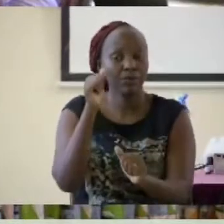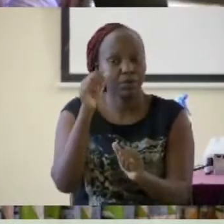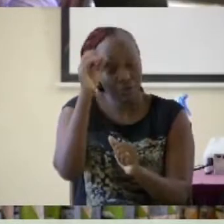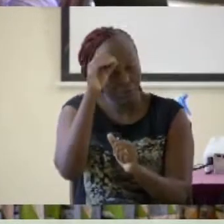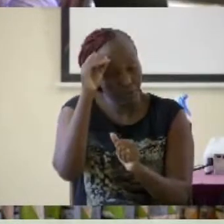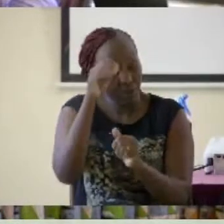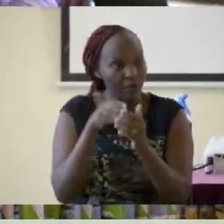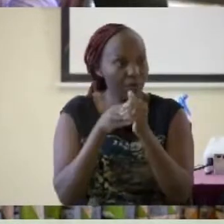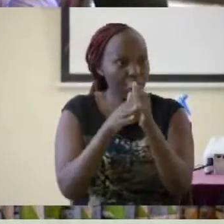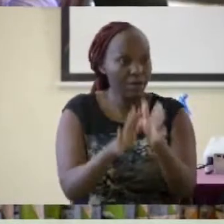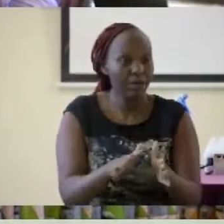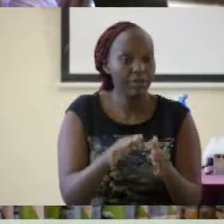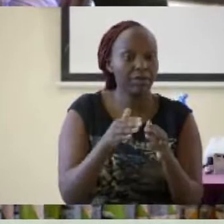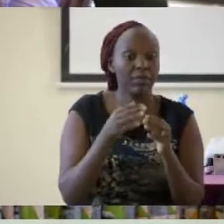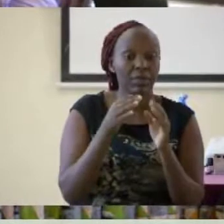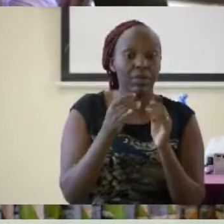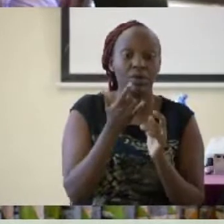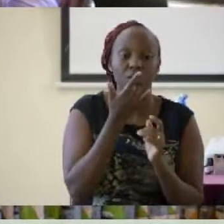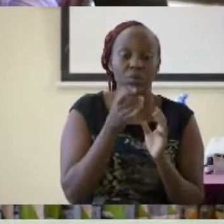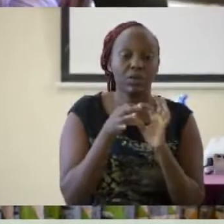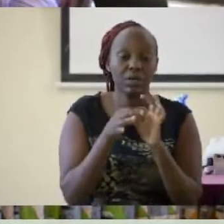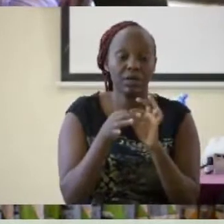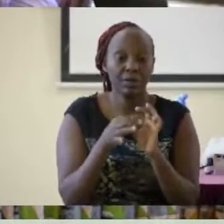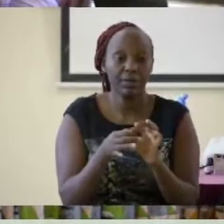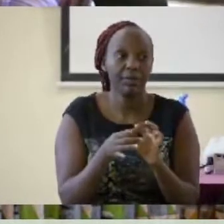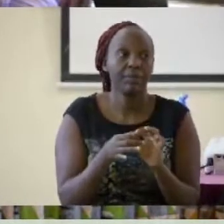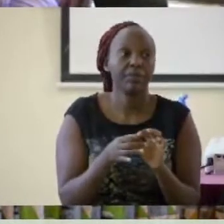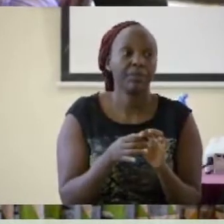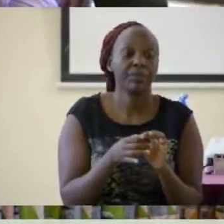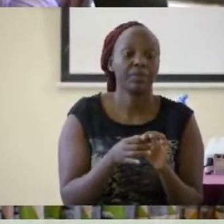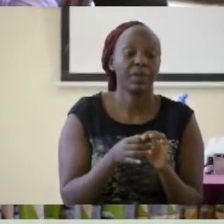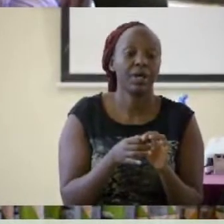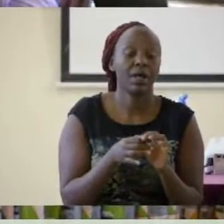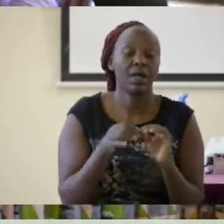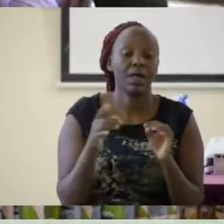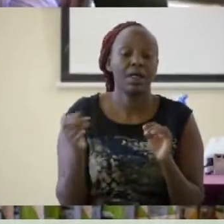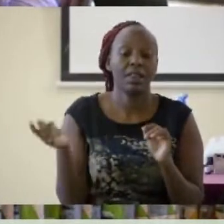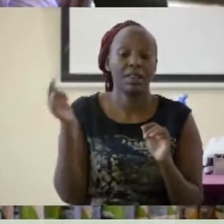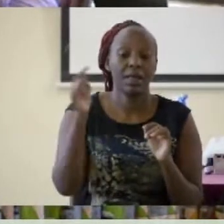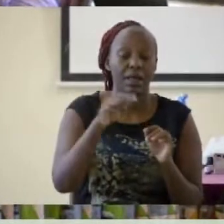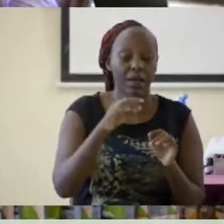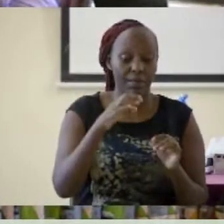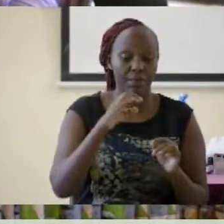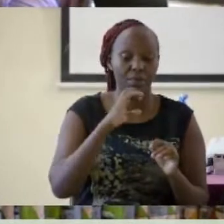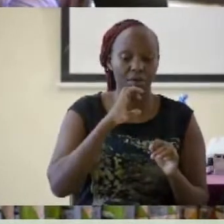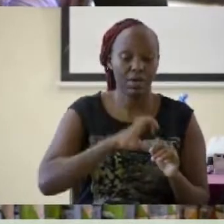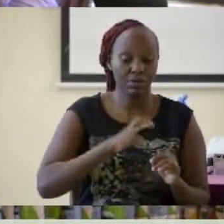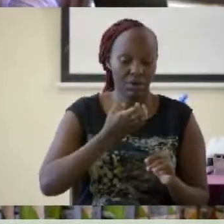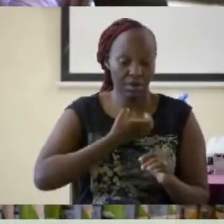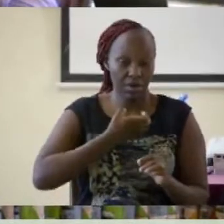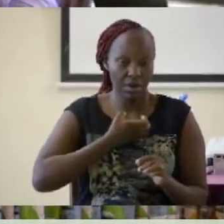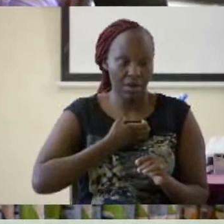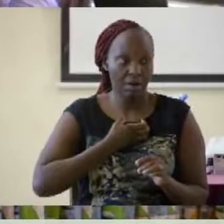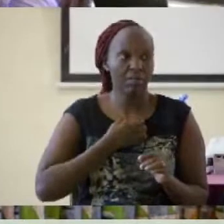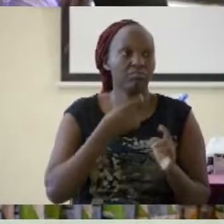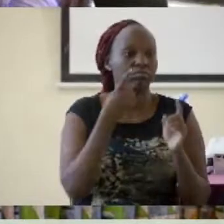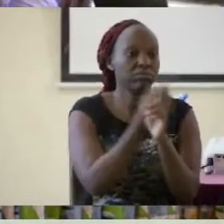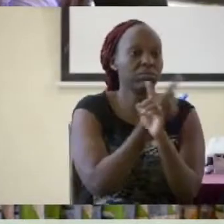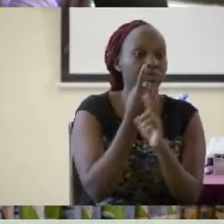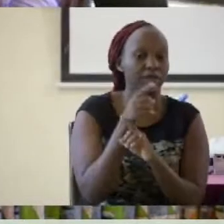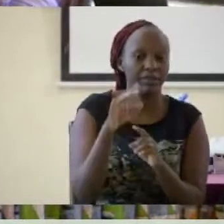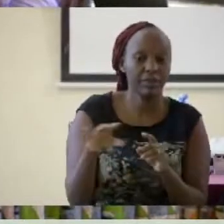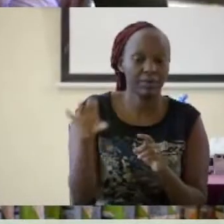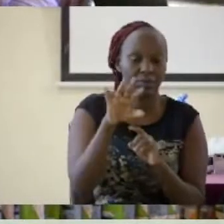leaders from the Luo culture. The CARE and the entire team, Luo Council, and the Luo Council of Elders draws from all